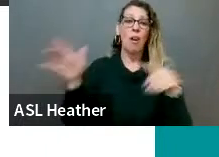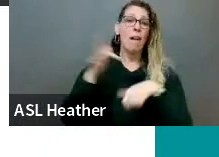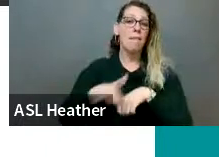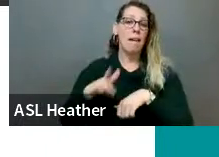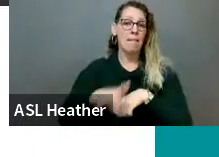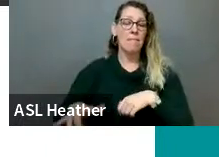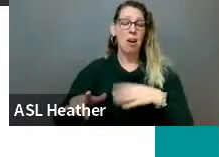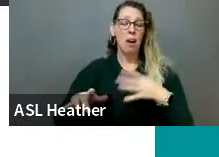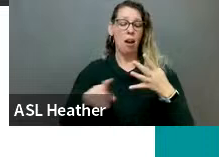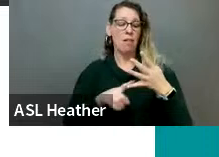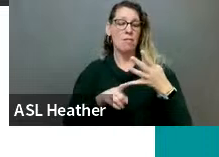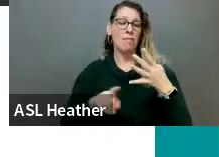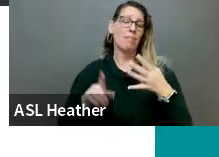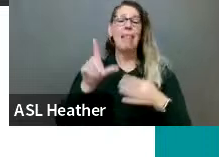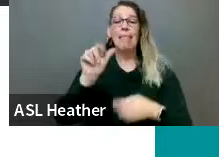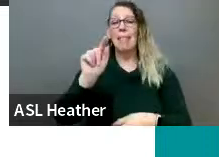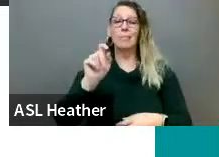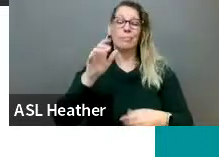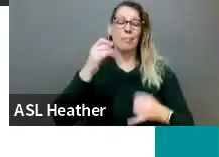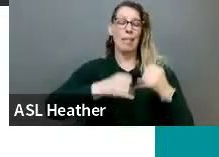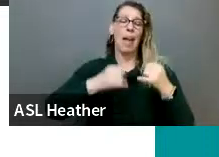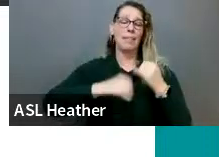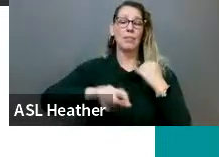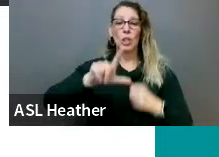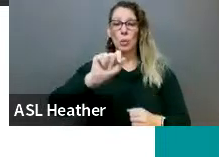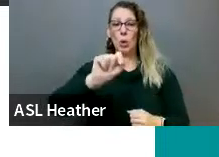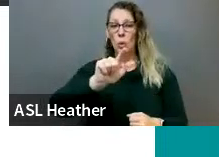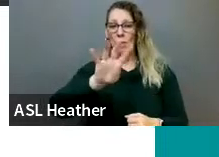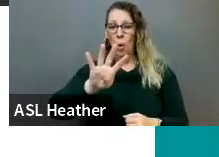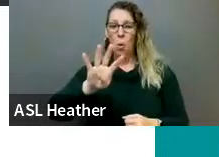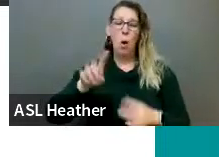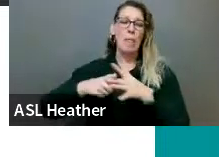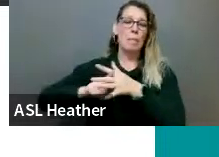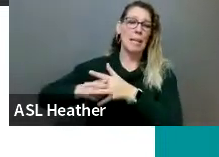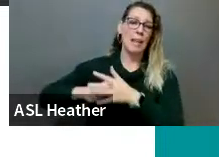late 2024 to early 2025.